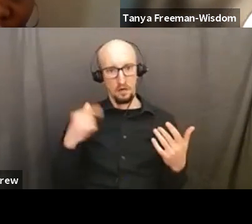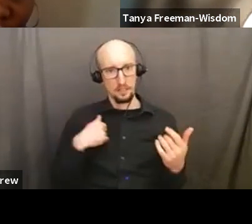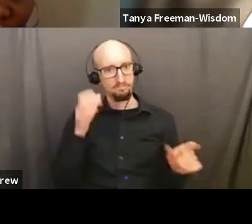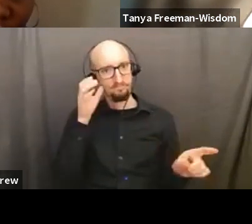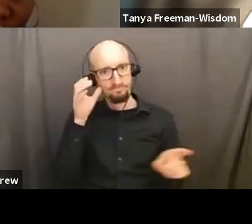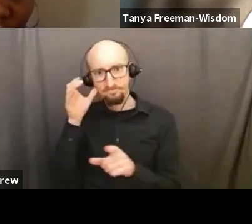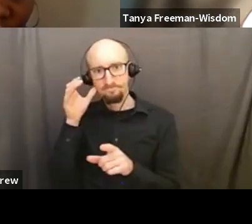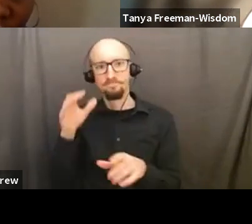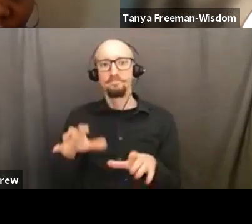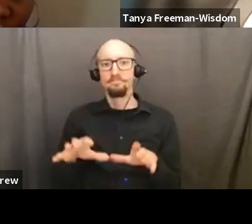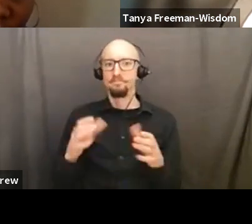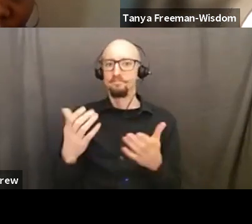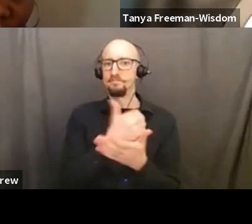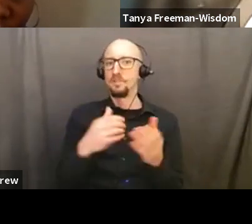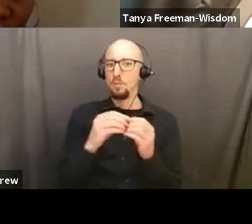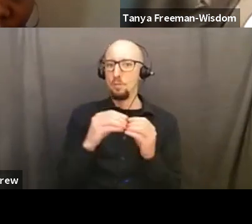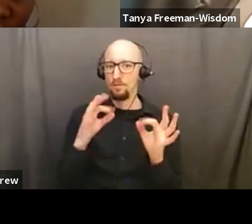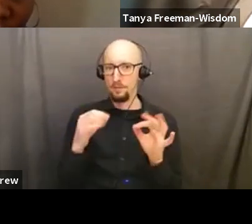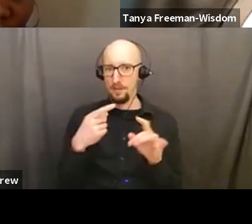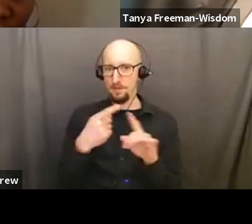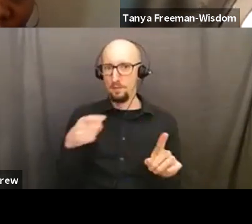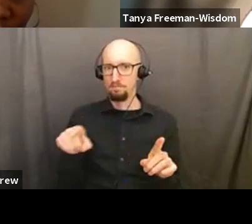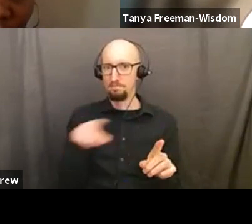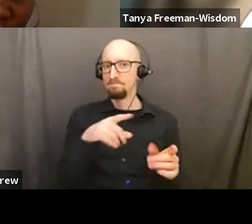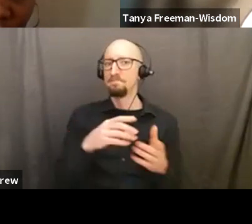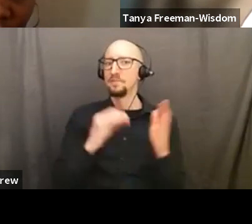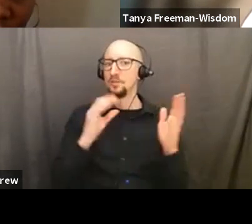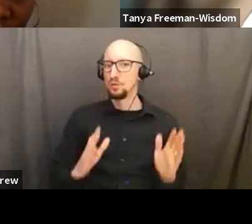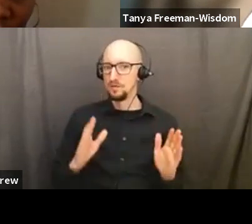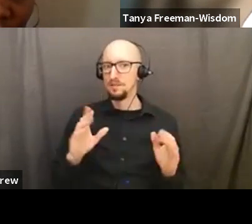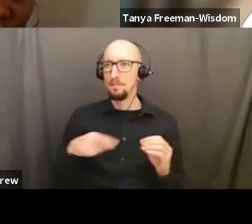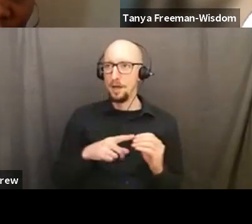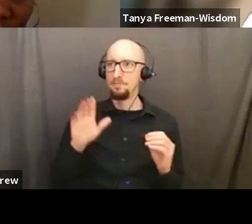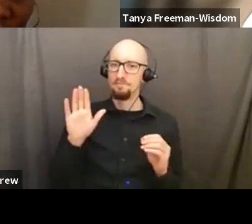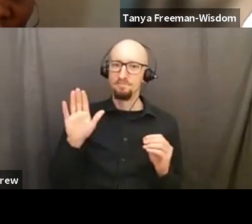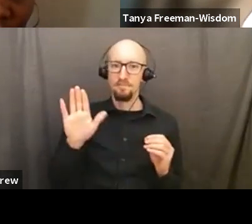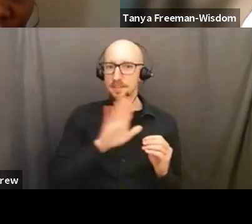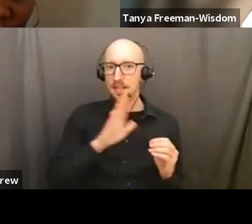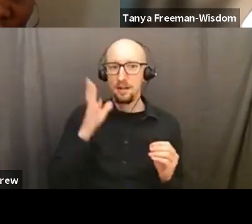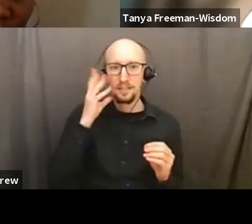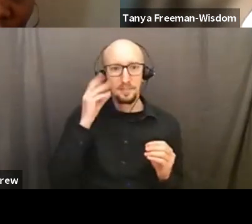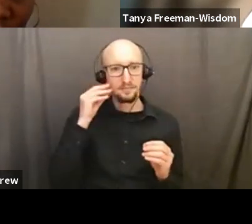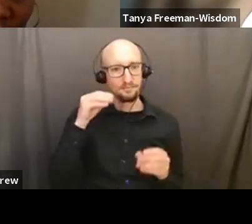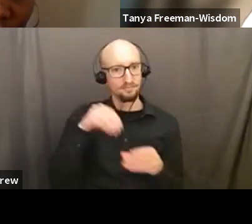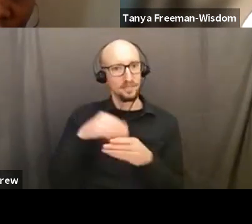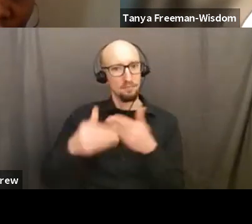feedback from students about the process in the coming